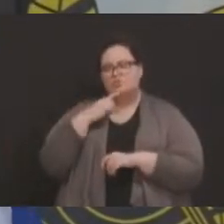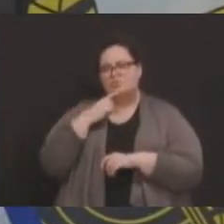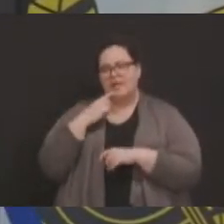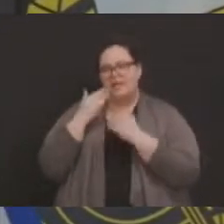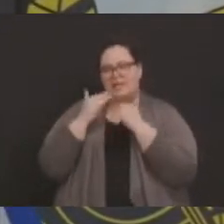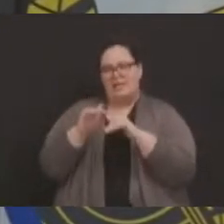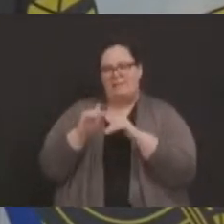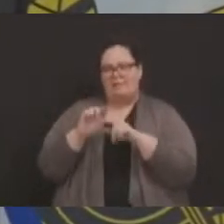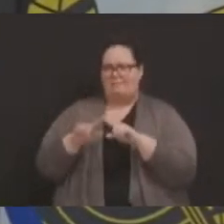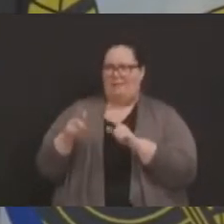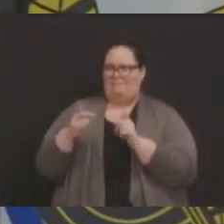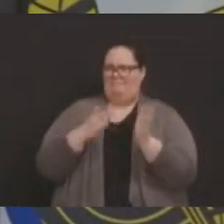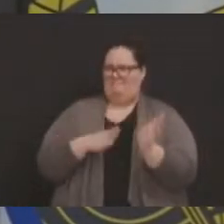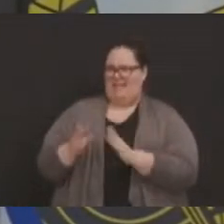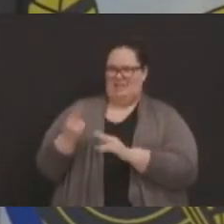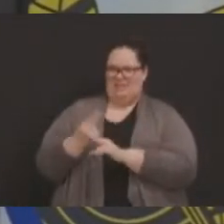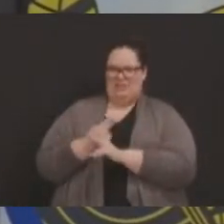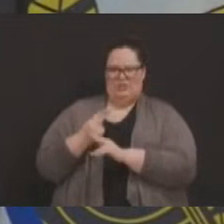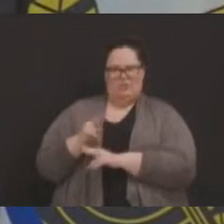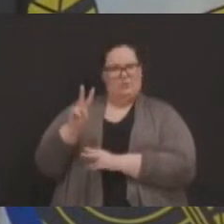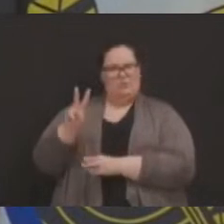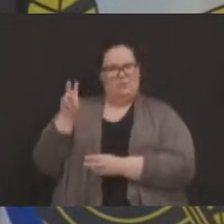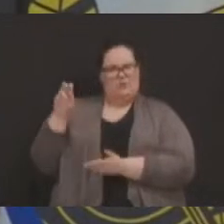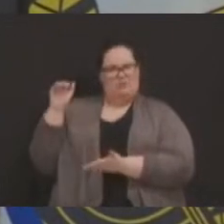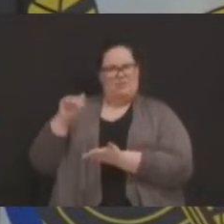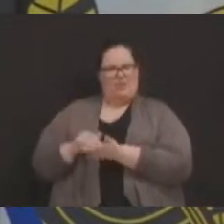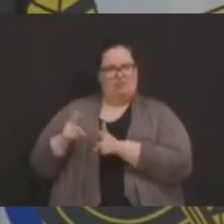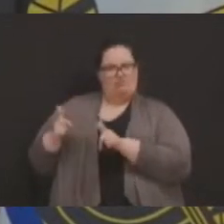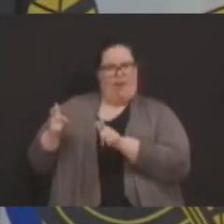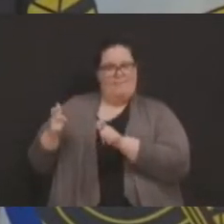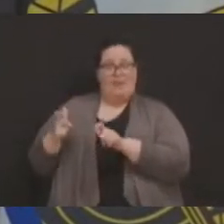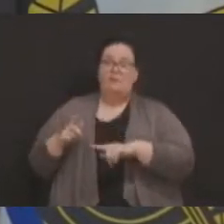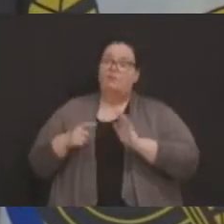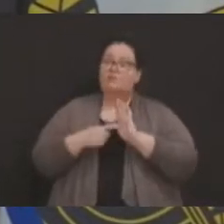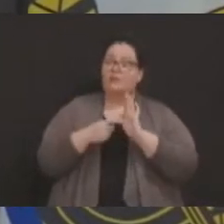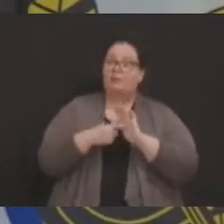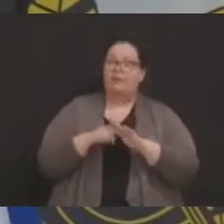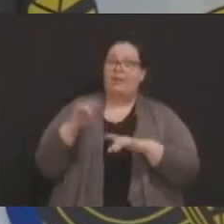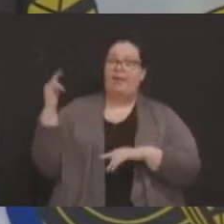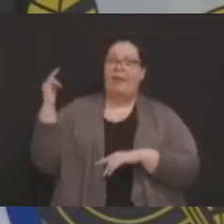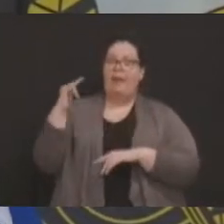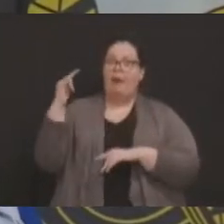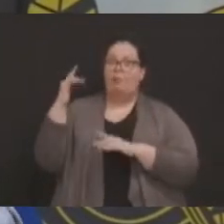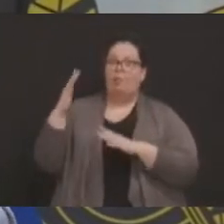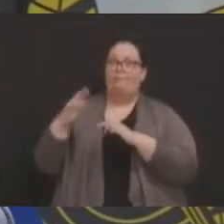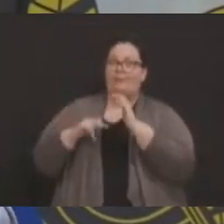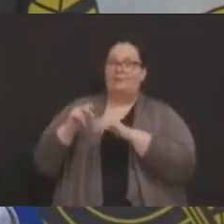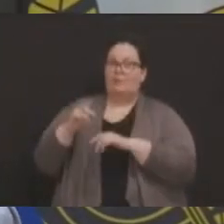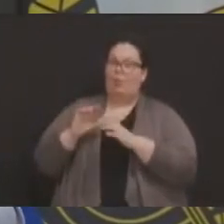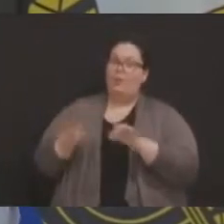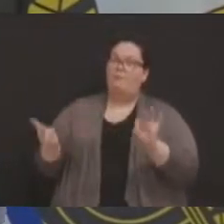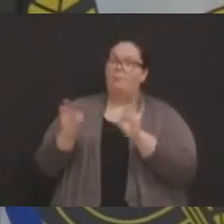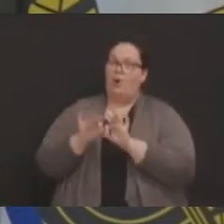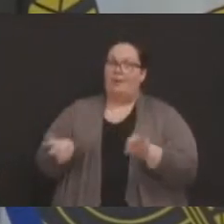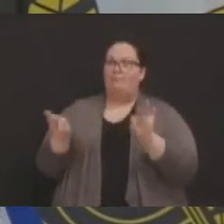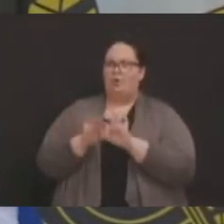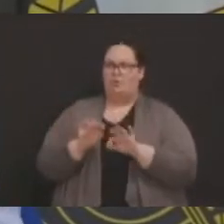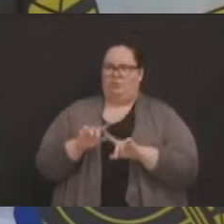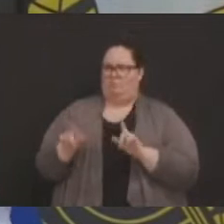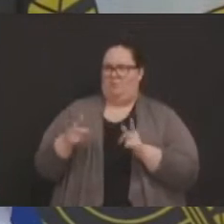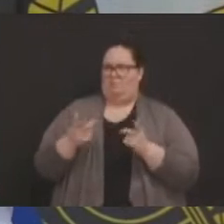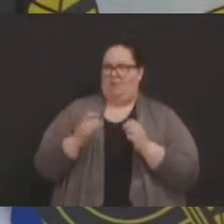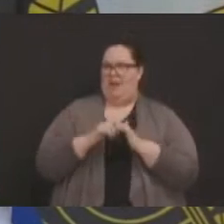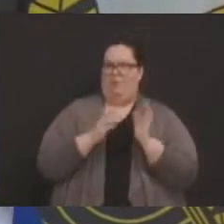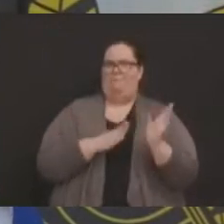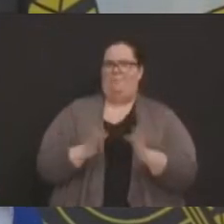is the plan for their use? So I'm going to walk you through the test types again to talk about what they're